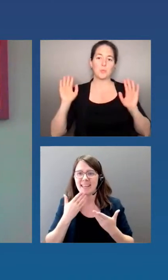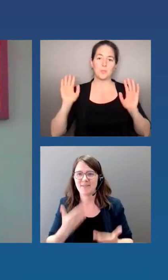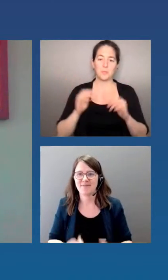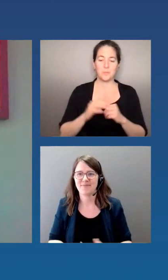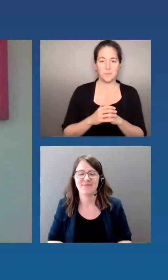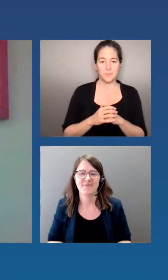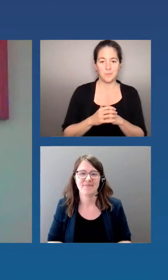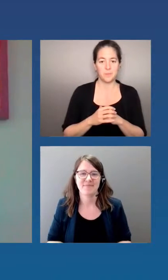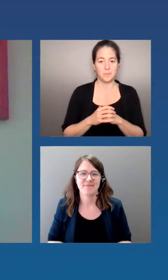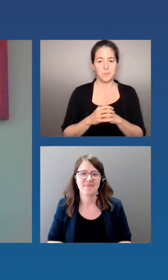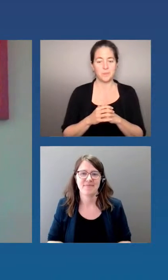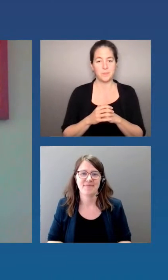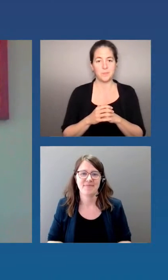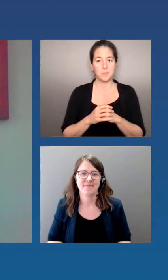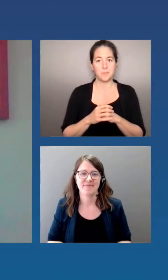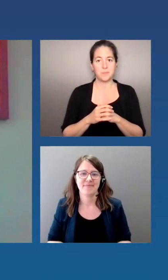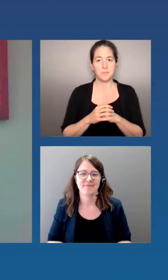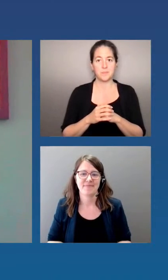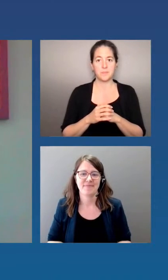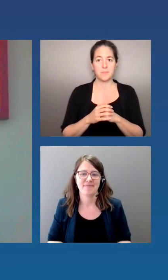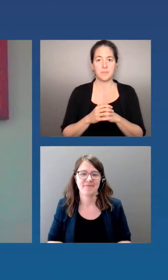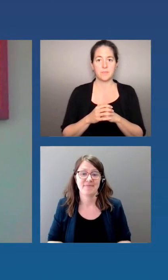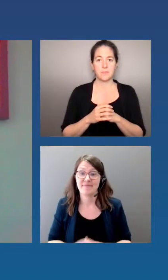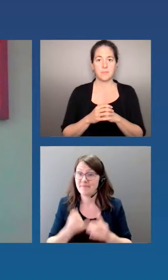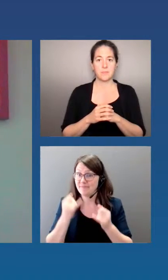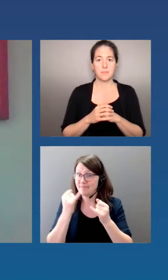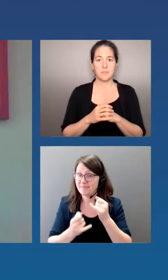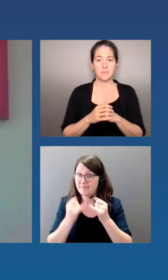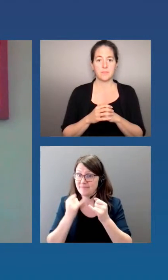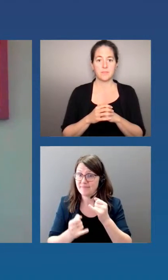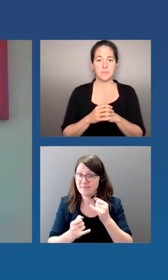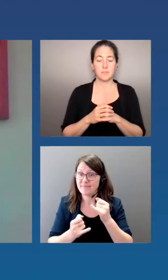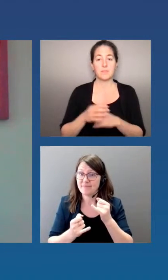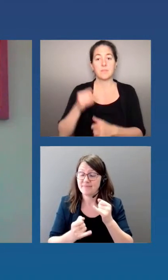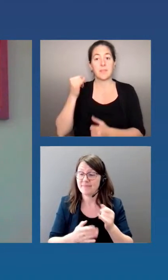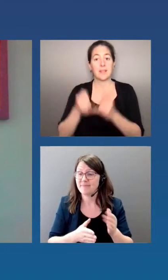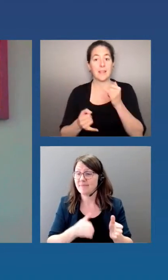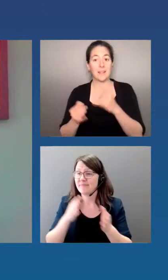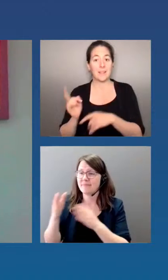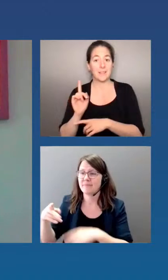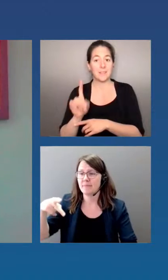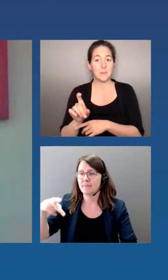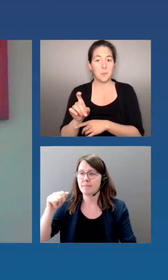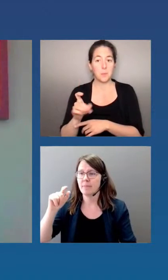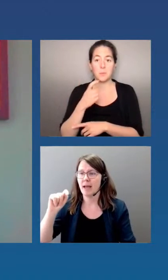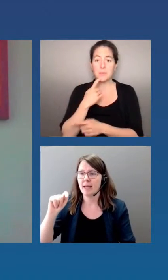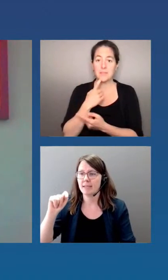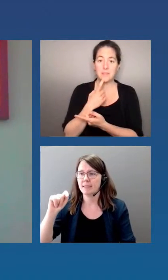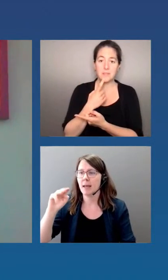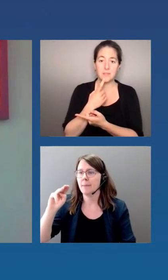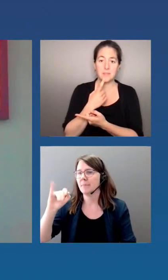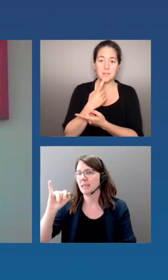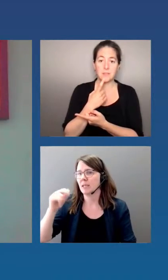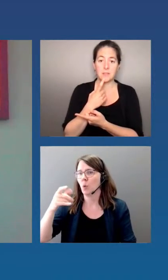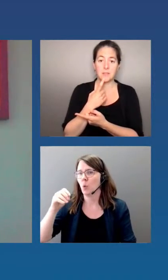much. So lastly, we will be going to Pat Ugochioni at Your Community Voice.